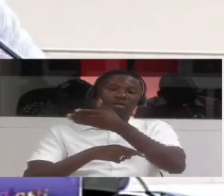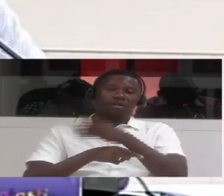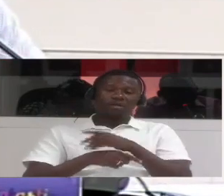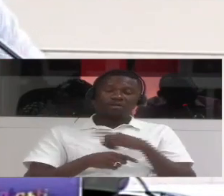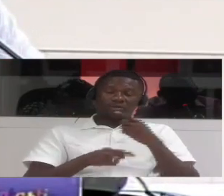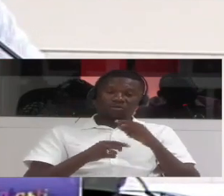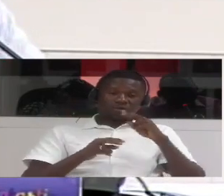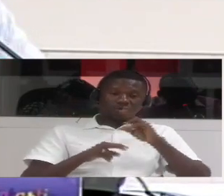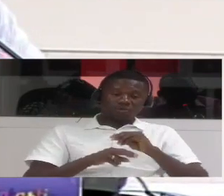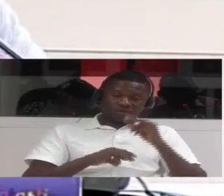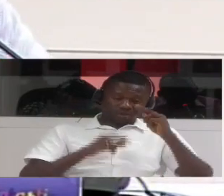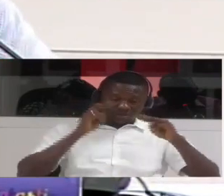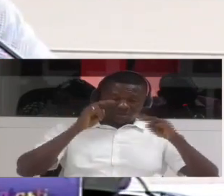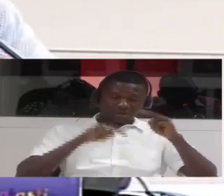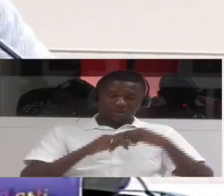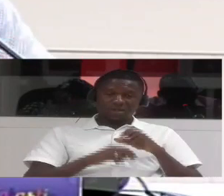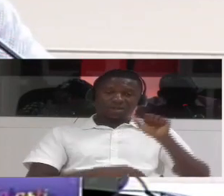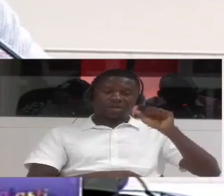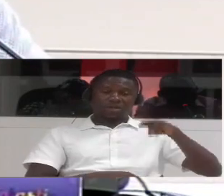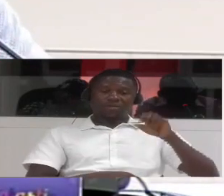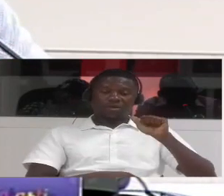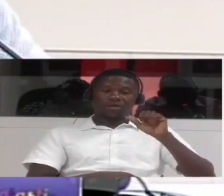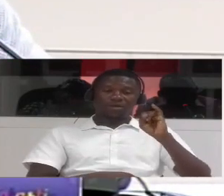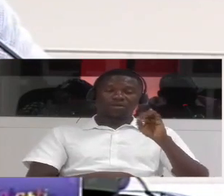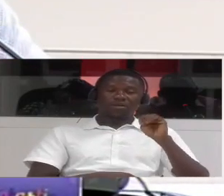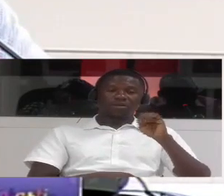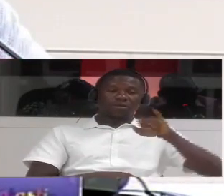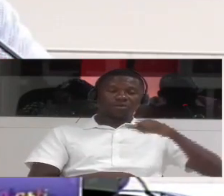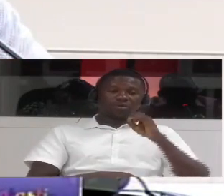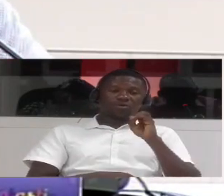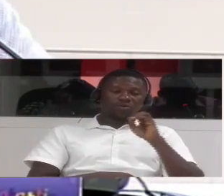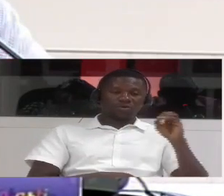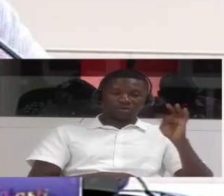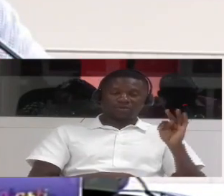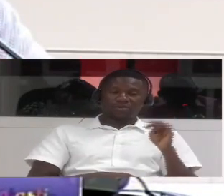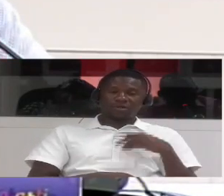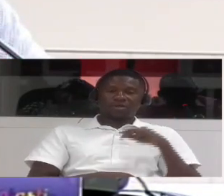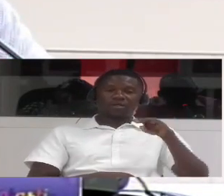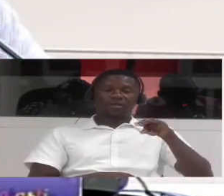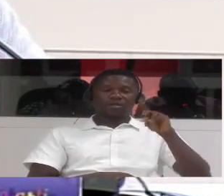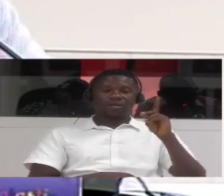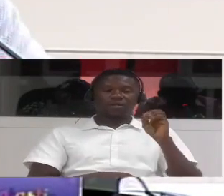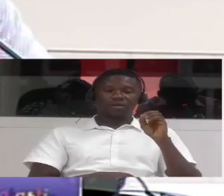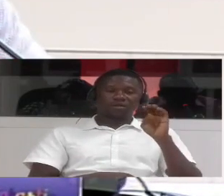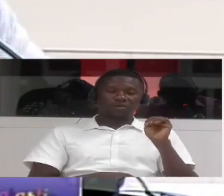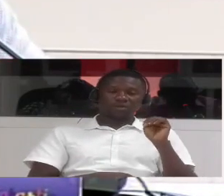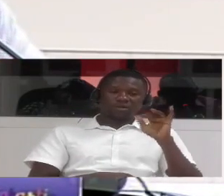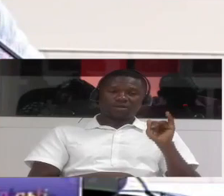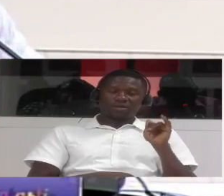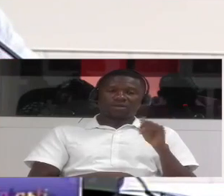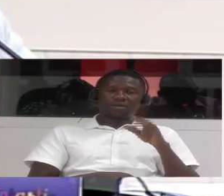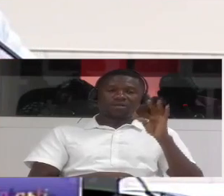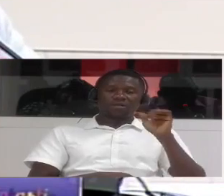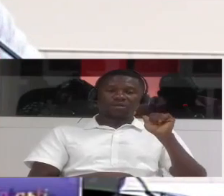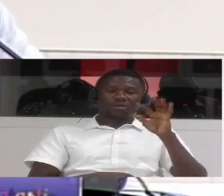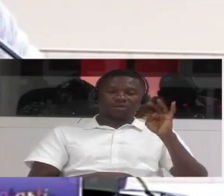Amijuf Cole, who is now at the CRC, later Vice CRC, also worked on that. And Uncle Demba Jao also worked on that report.